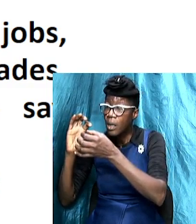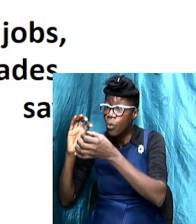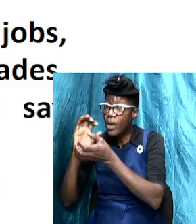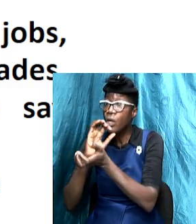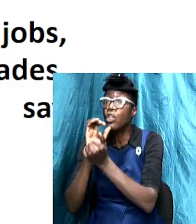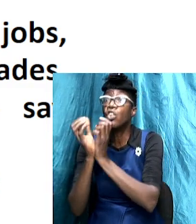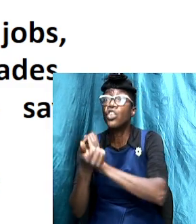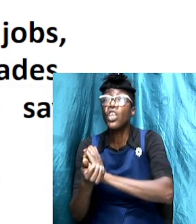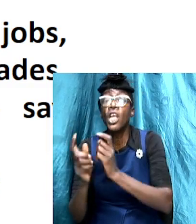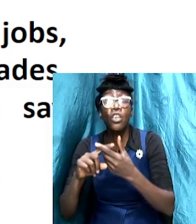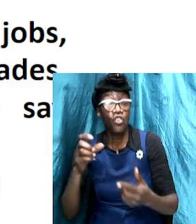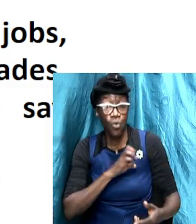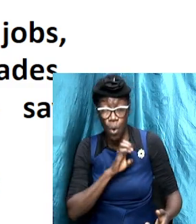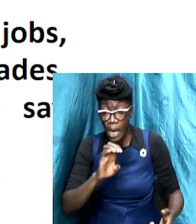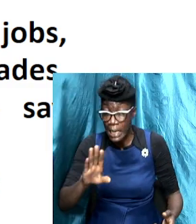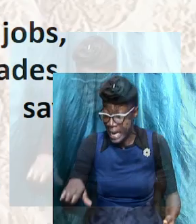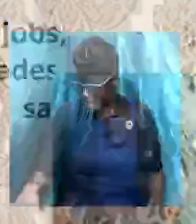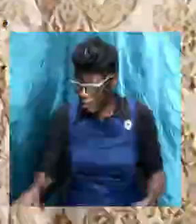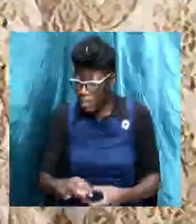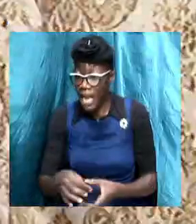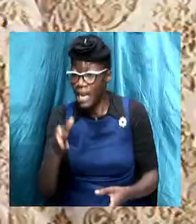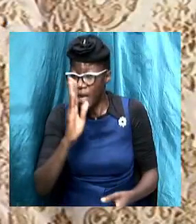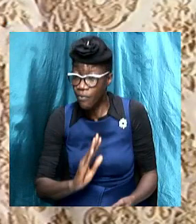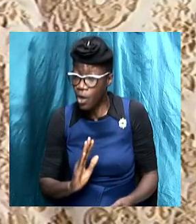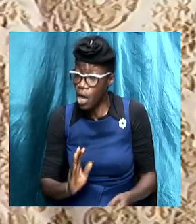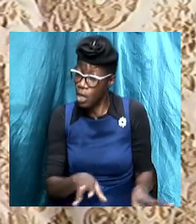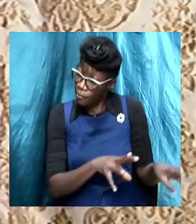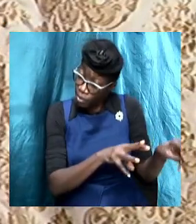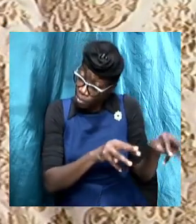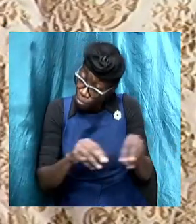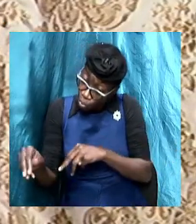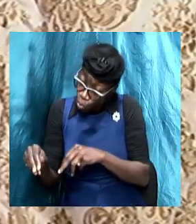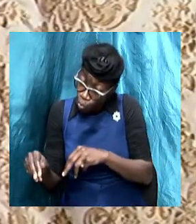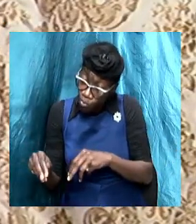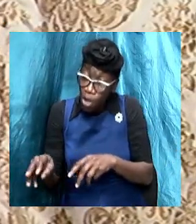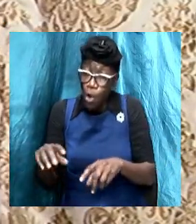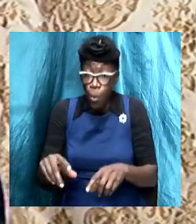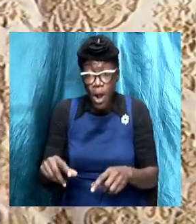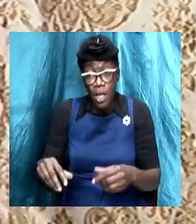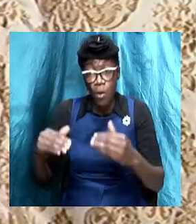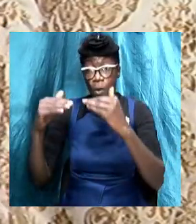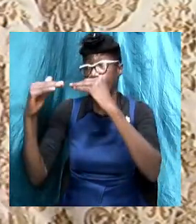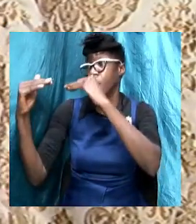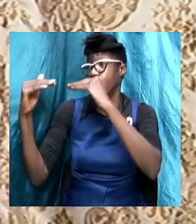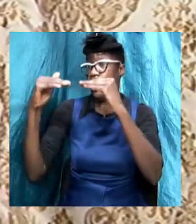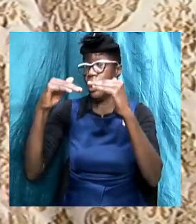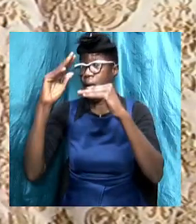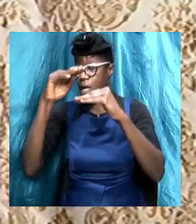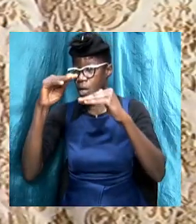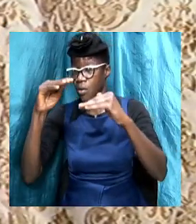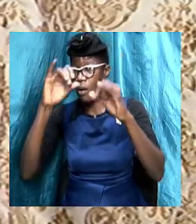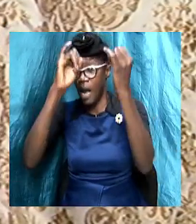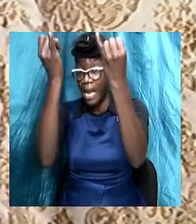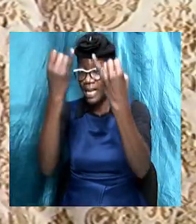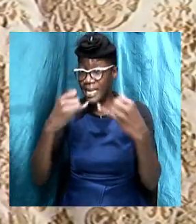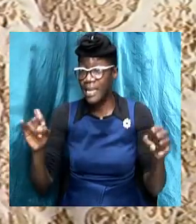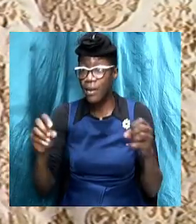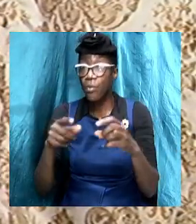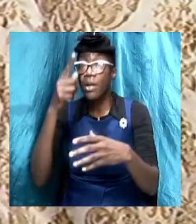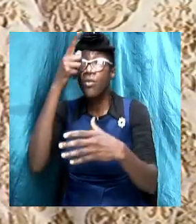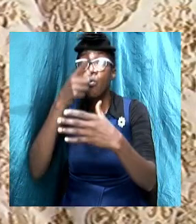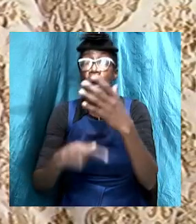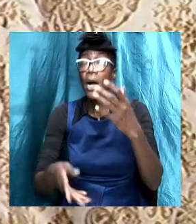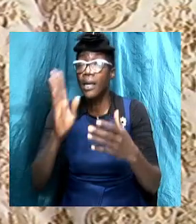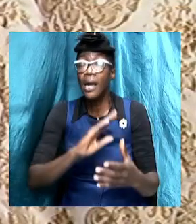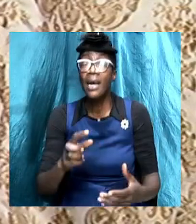shift your mind to the point where we align our identity with what God says about us.